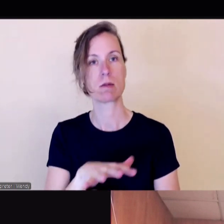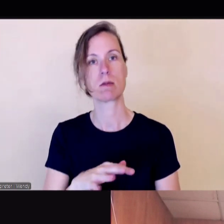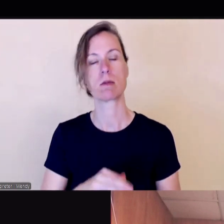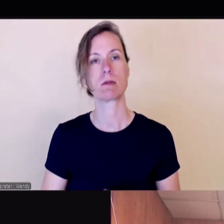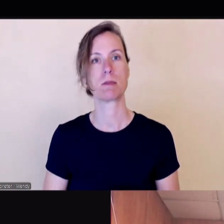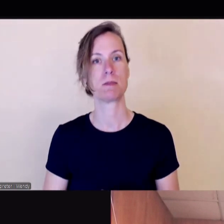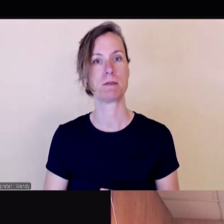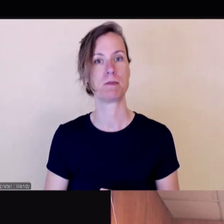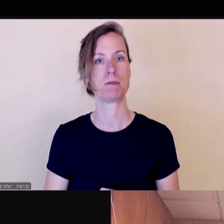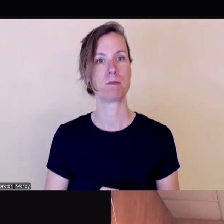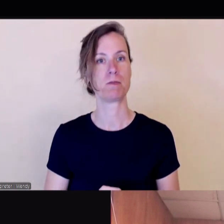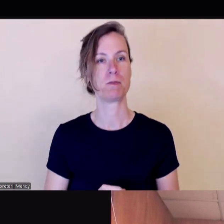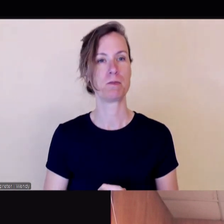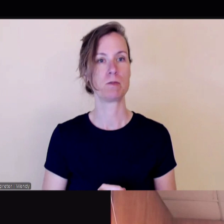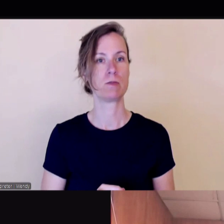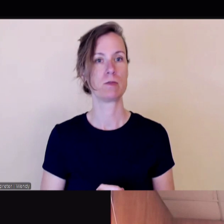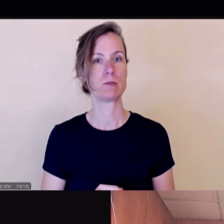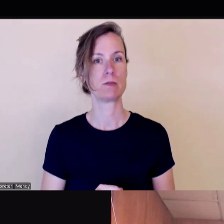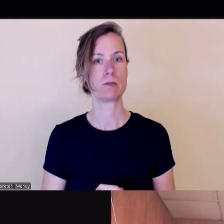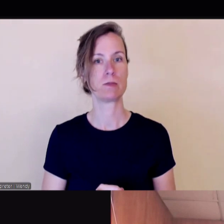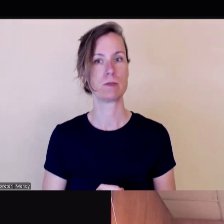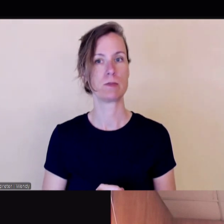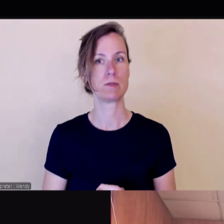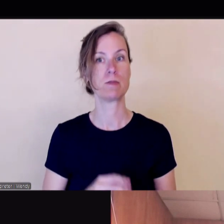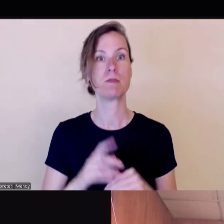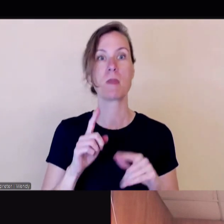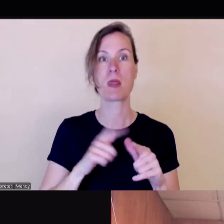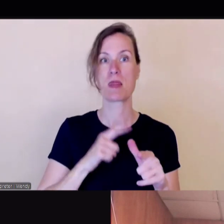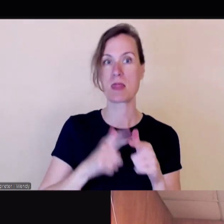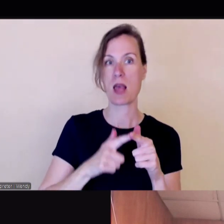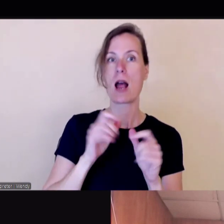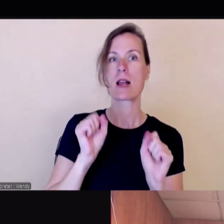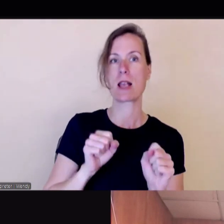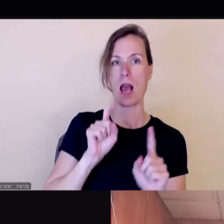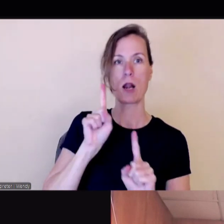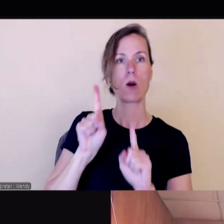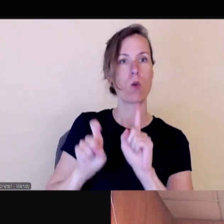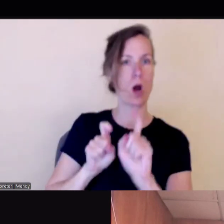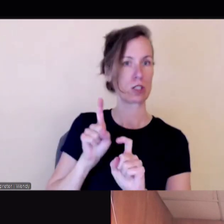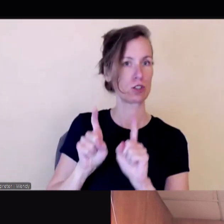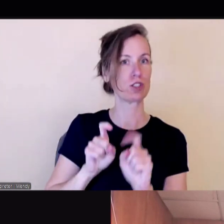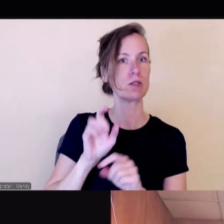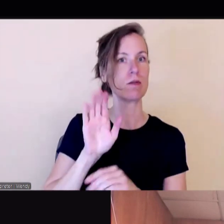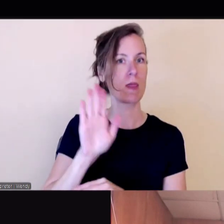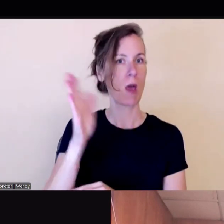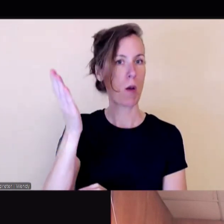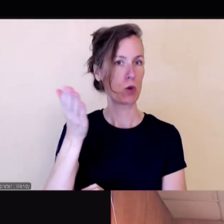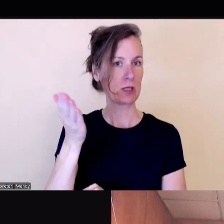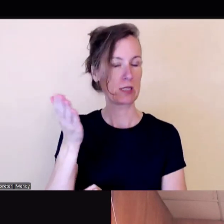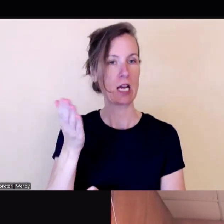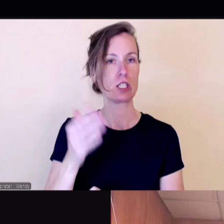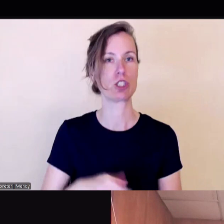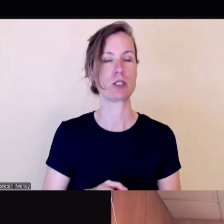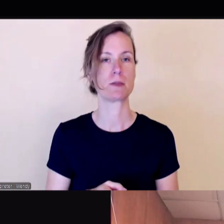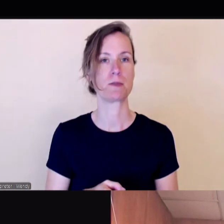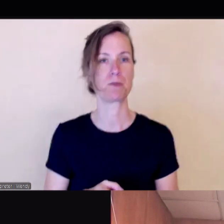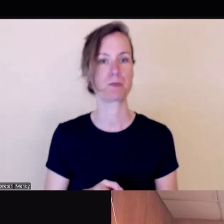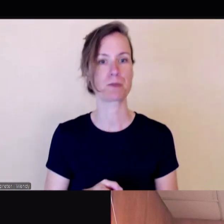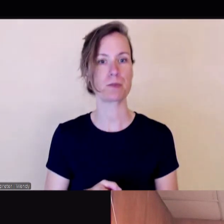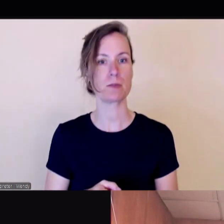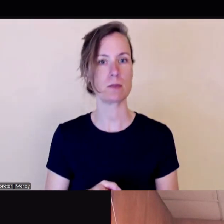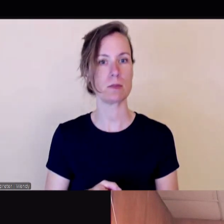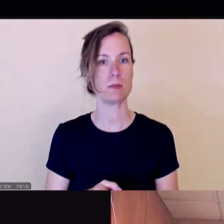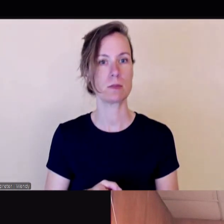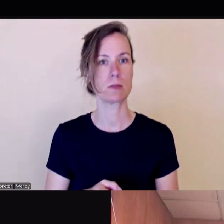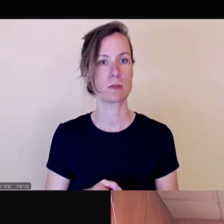will be able to ask them questions based off of their presentation. So is there someone from the audience from